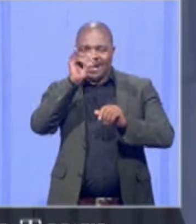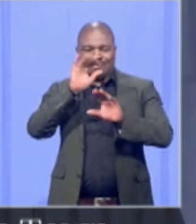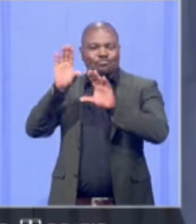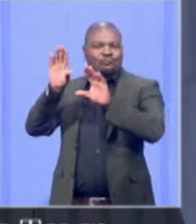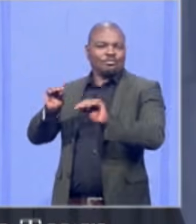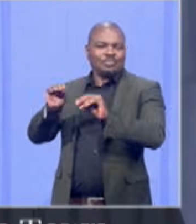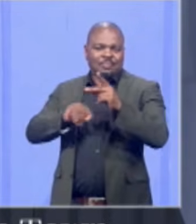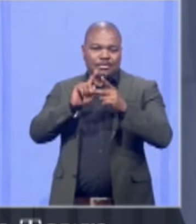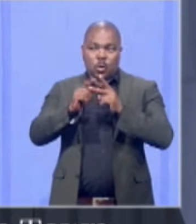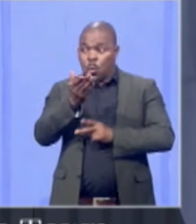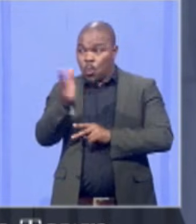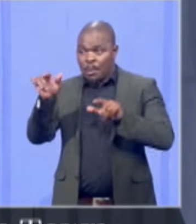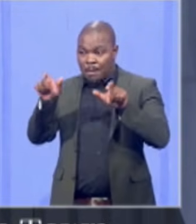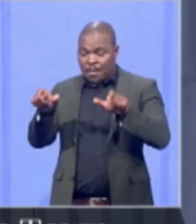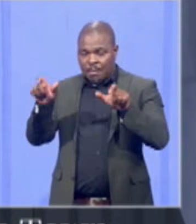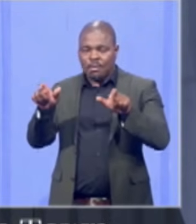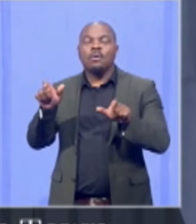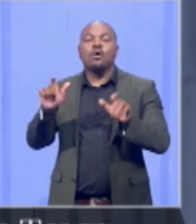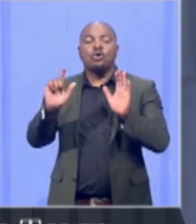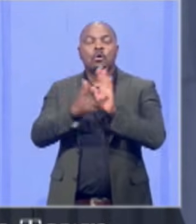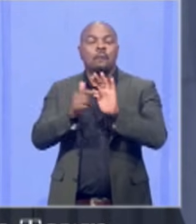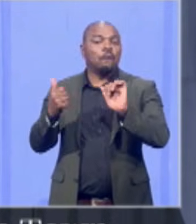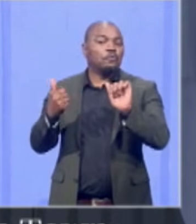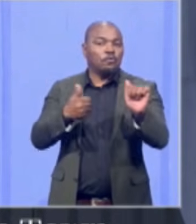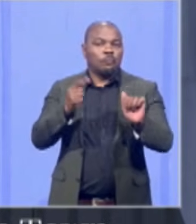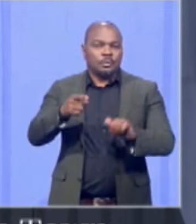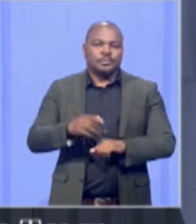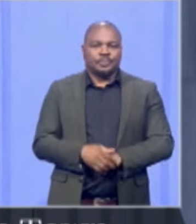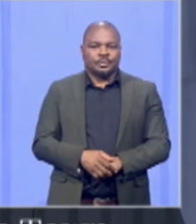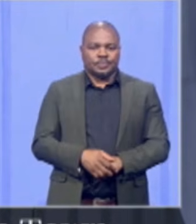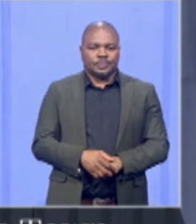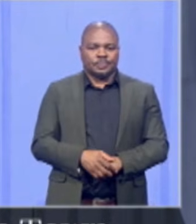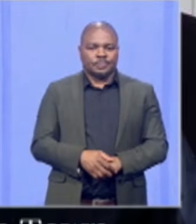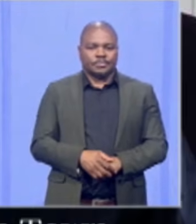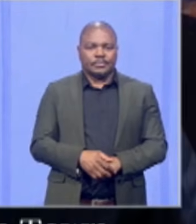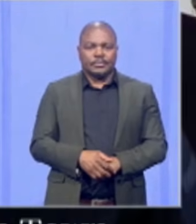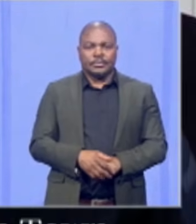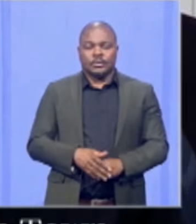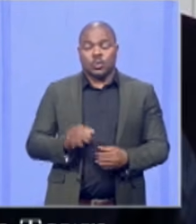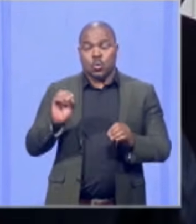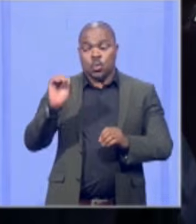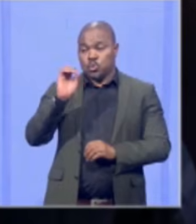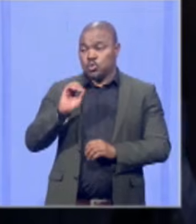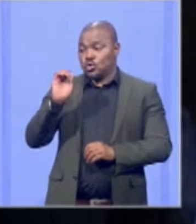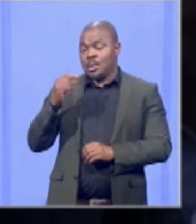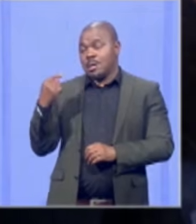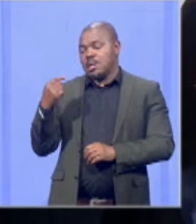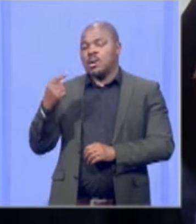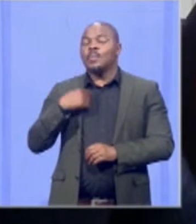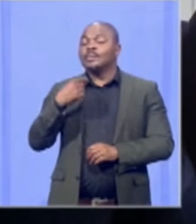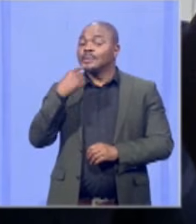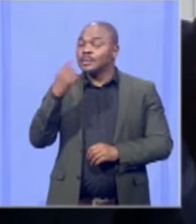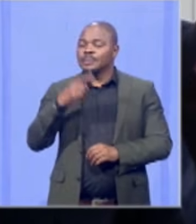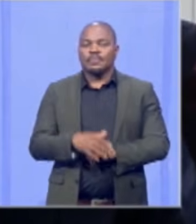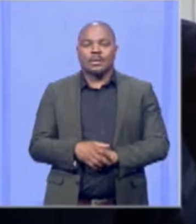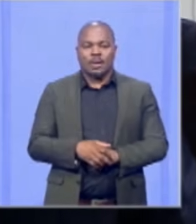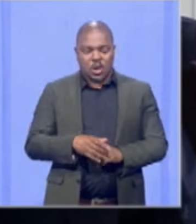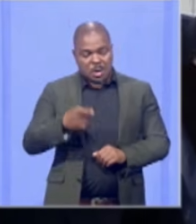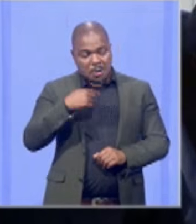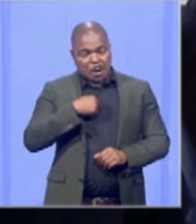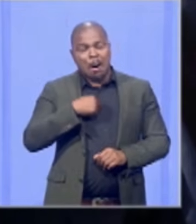gore molao wa obamelwa. Having lost the season in October, and we said to them we'll be